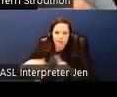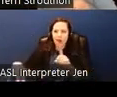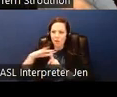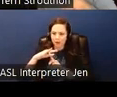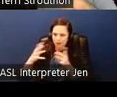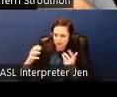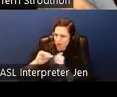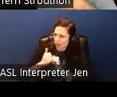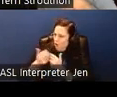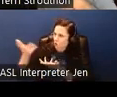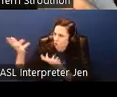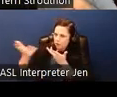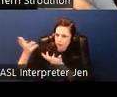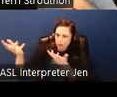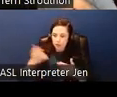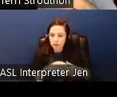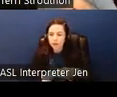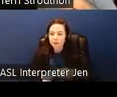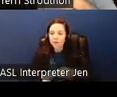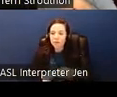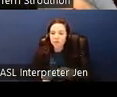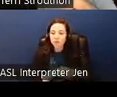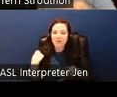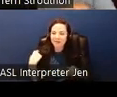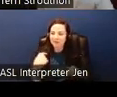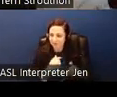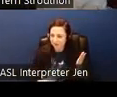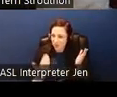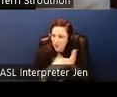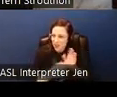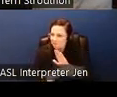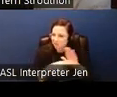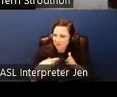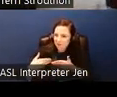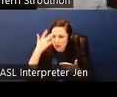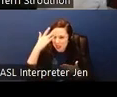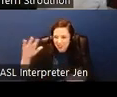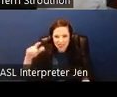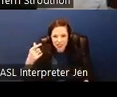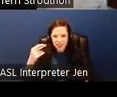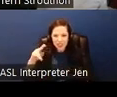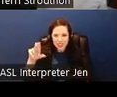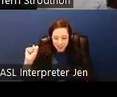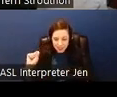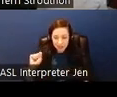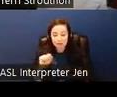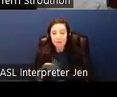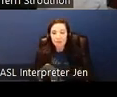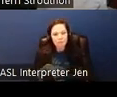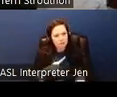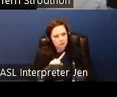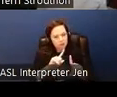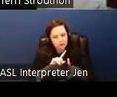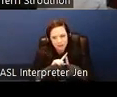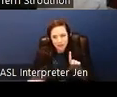get my needs met. And so we call that our baby genius inside. And that's a whole different way of understanding